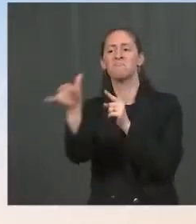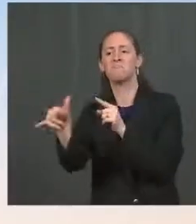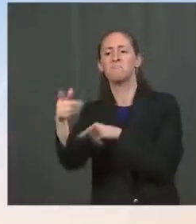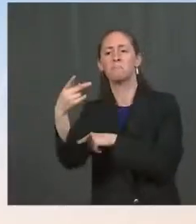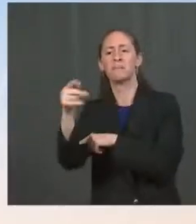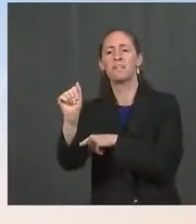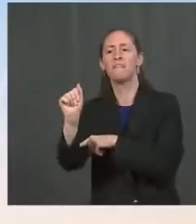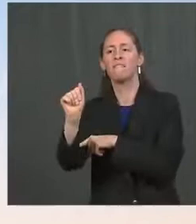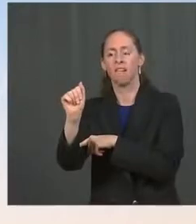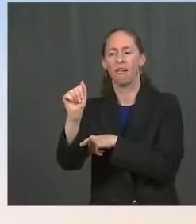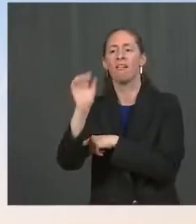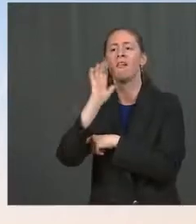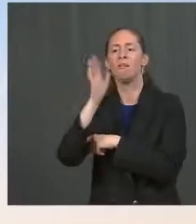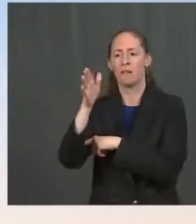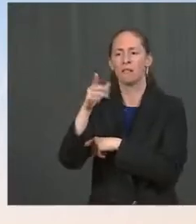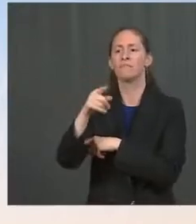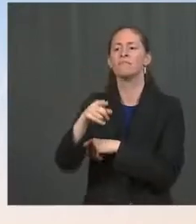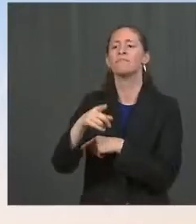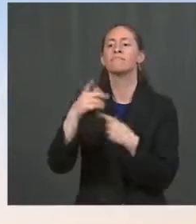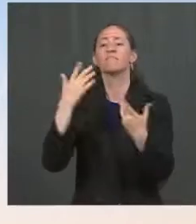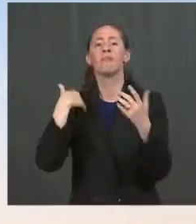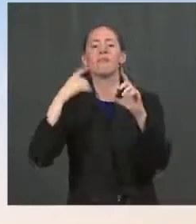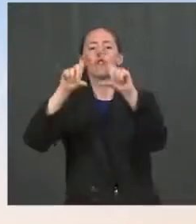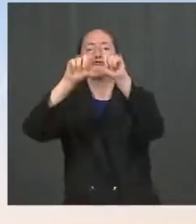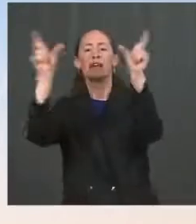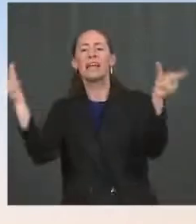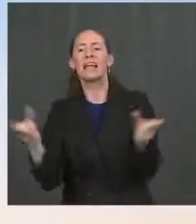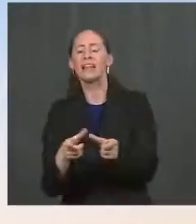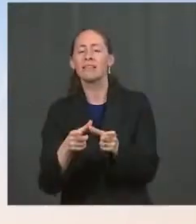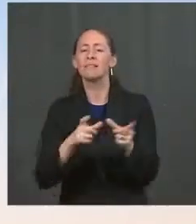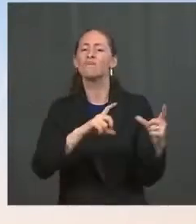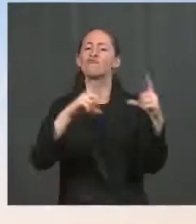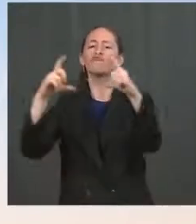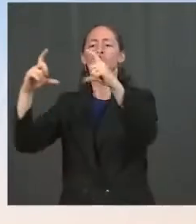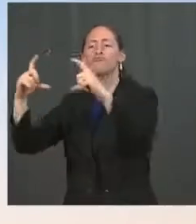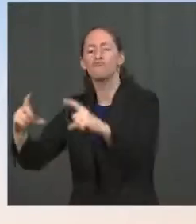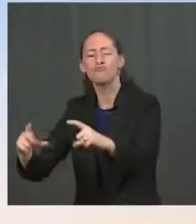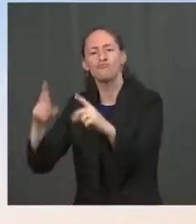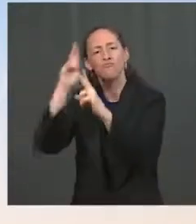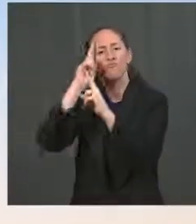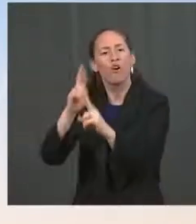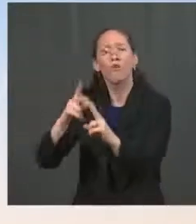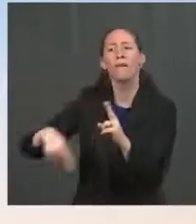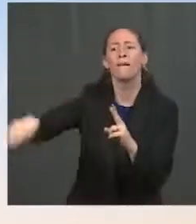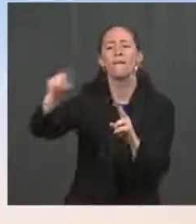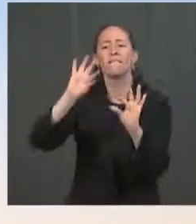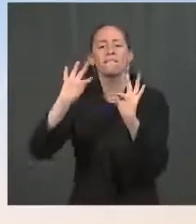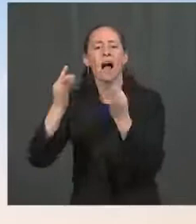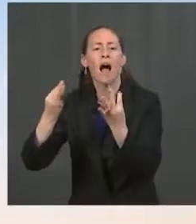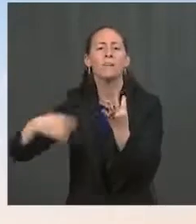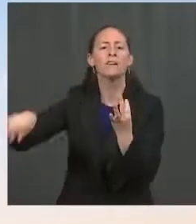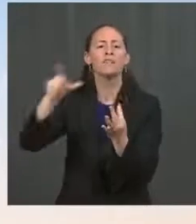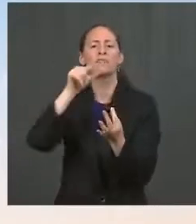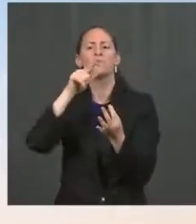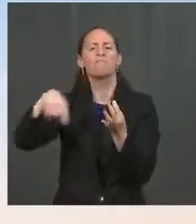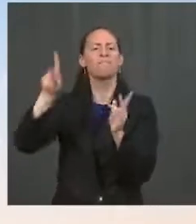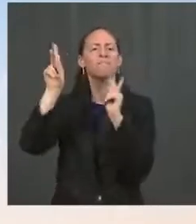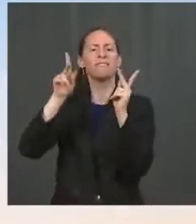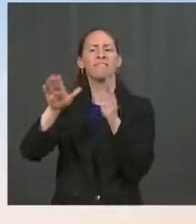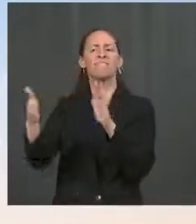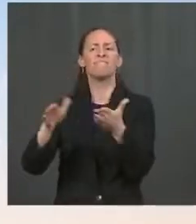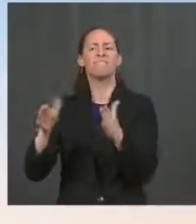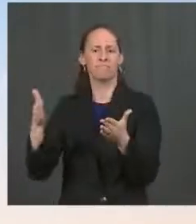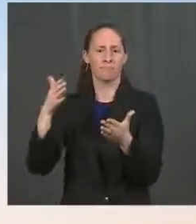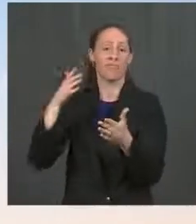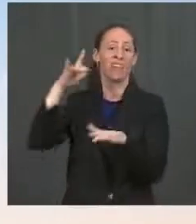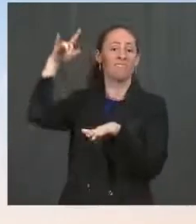to remember and commemorate the families who lost loved ones on the flight on that day,